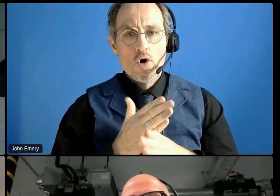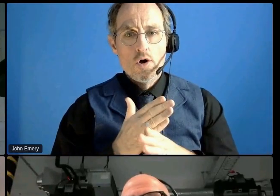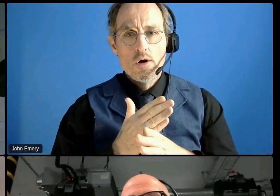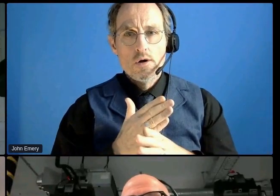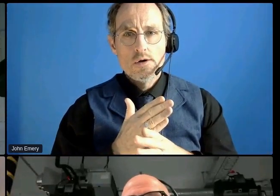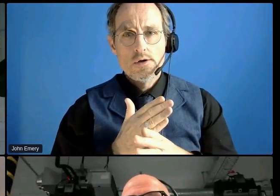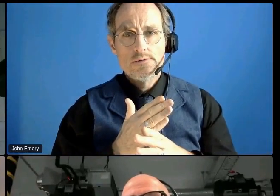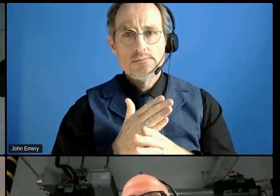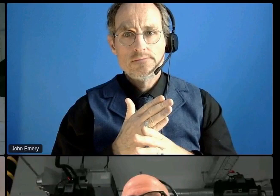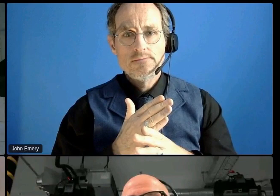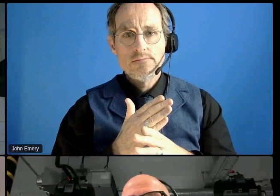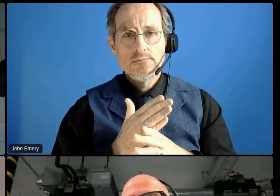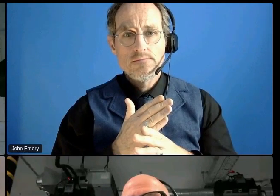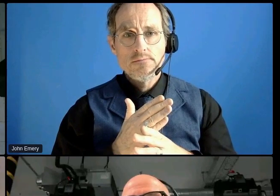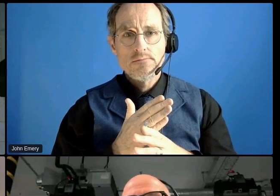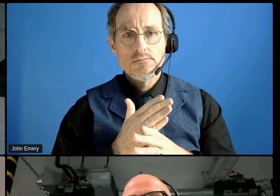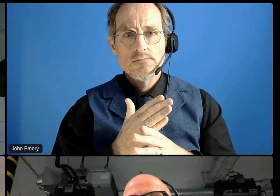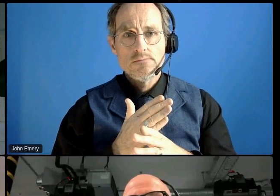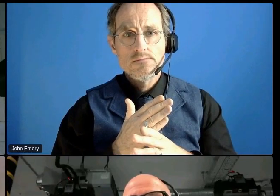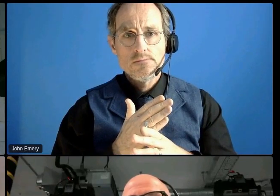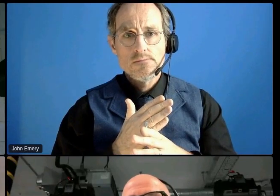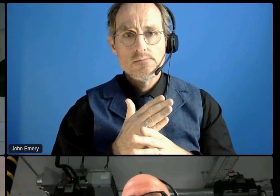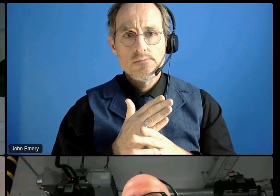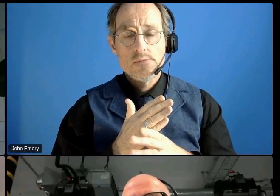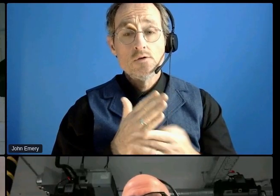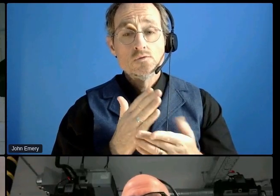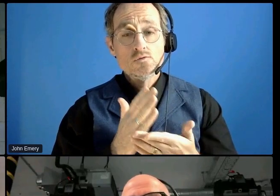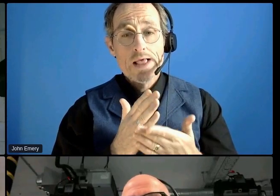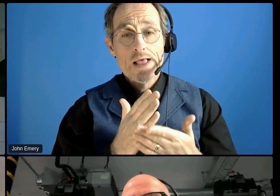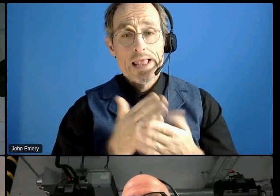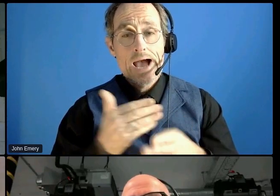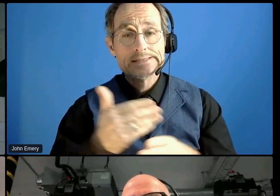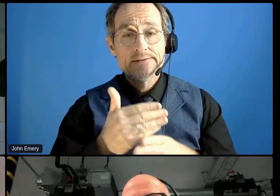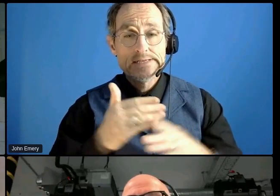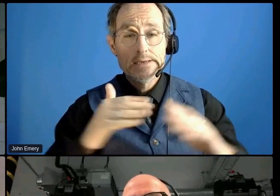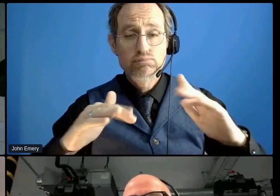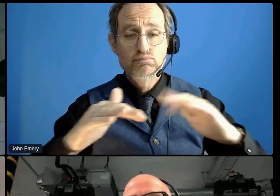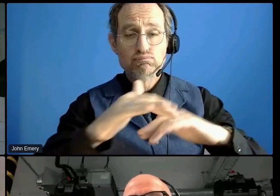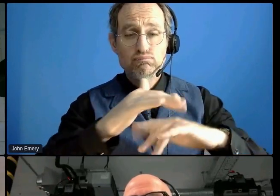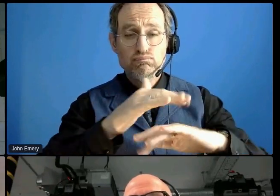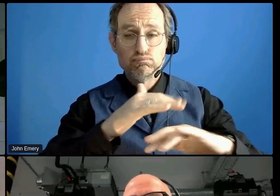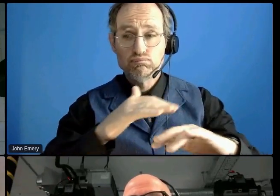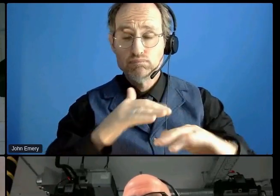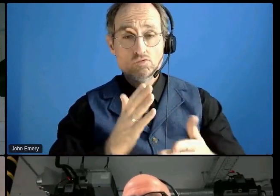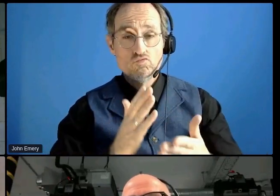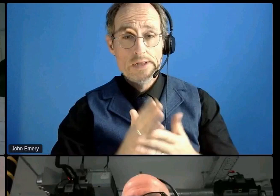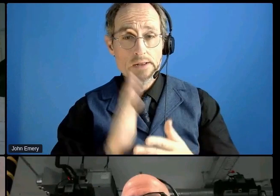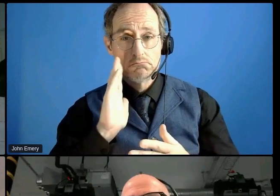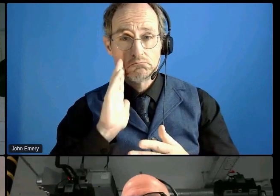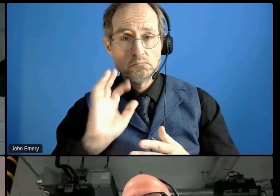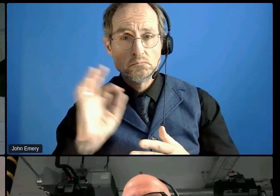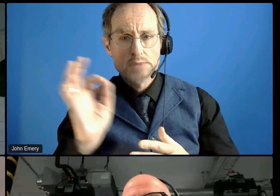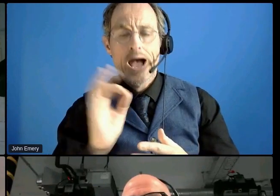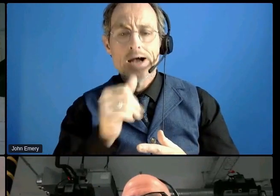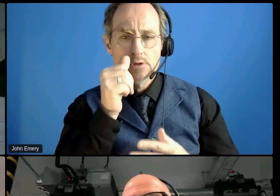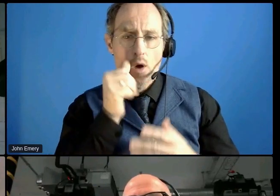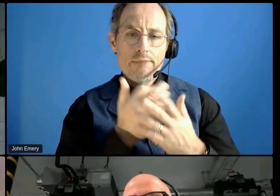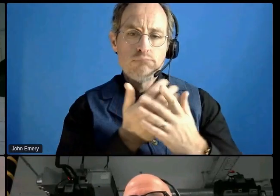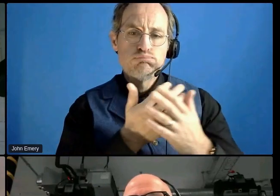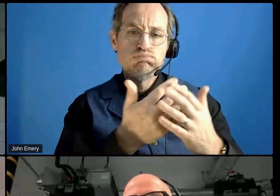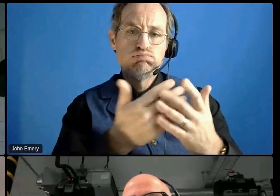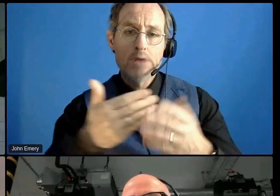to make those products as accessible, as digitally accessible to our travelers as possible. And so I